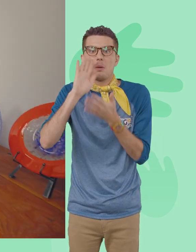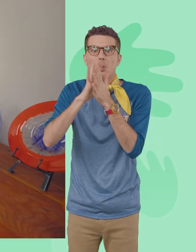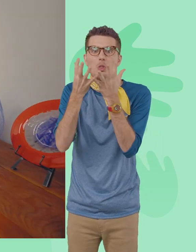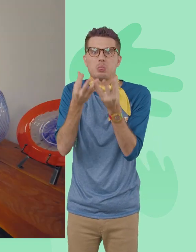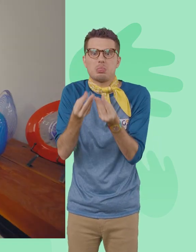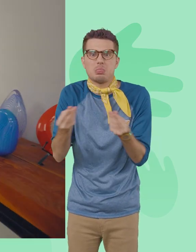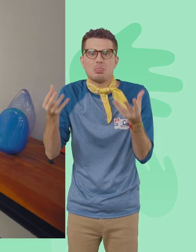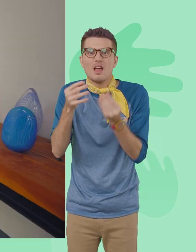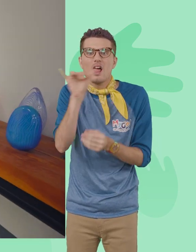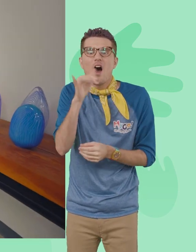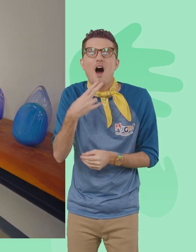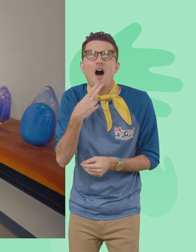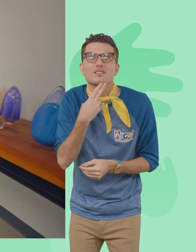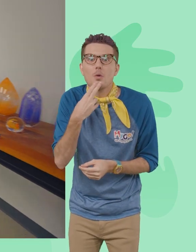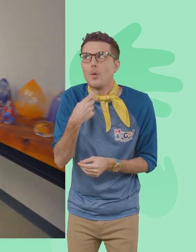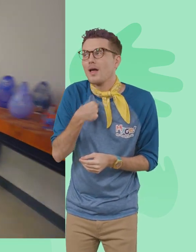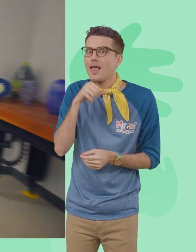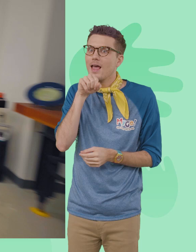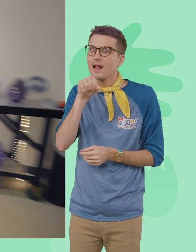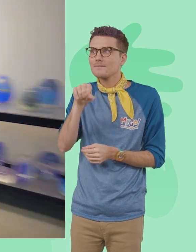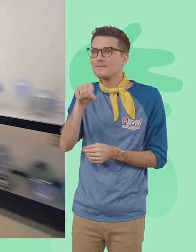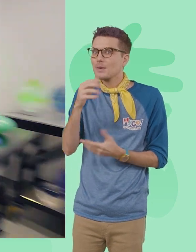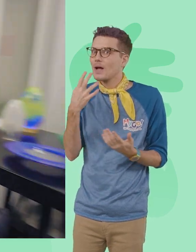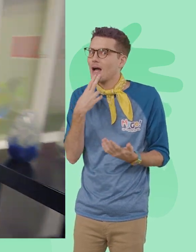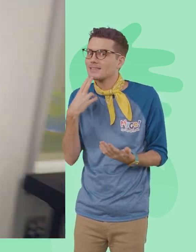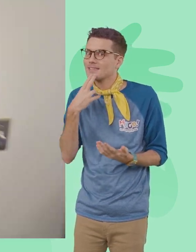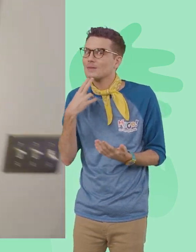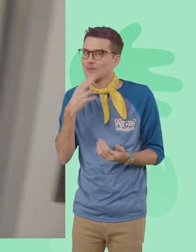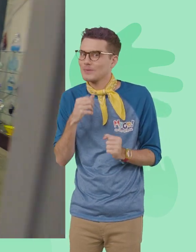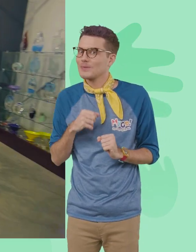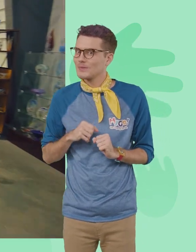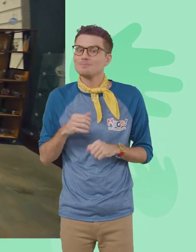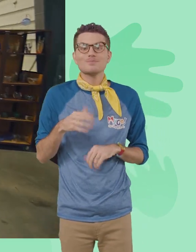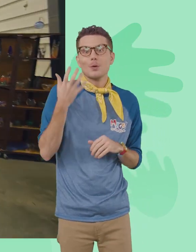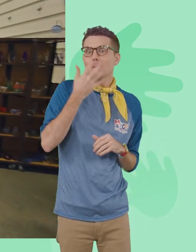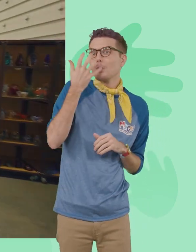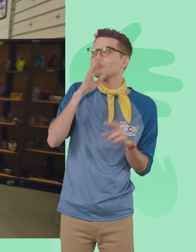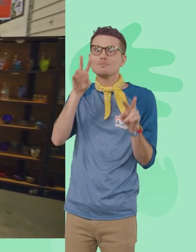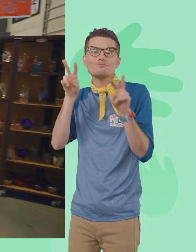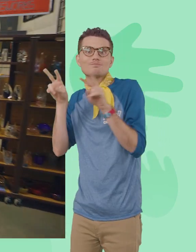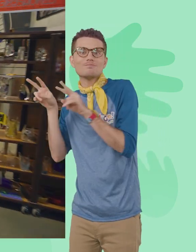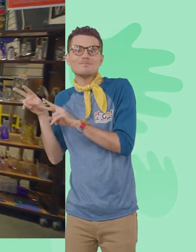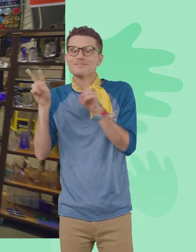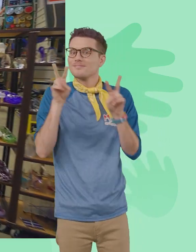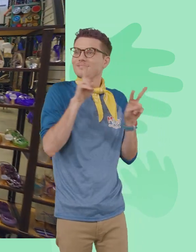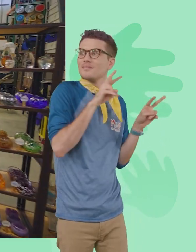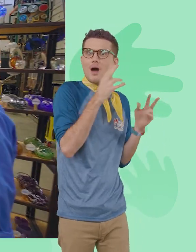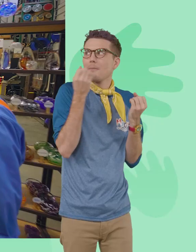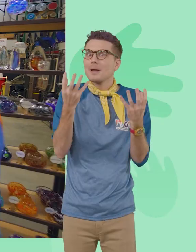yeah, it kind of turns into like a liquid. Kind of like honey. I love honey.